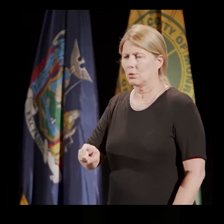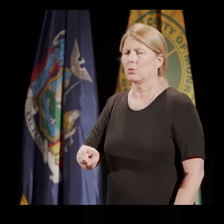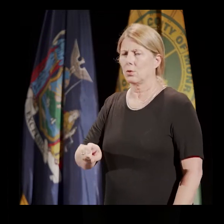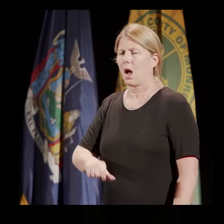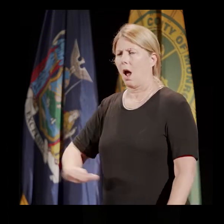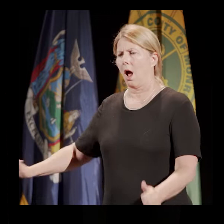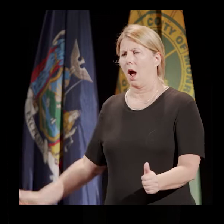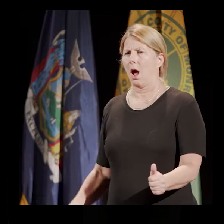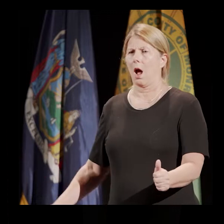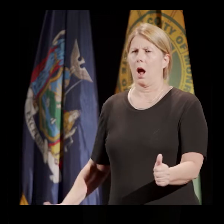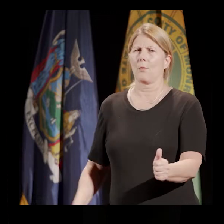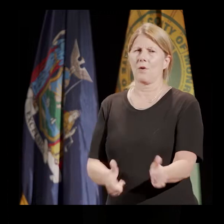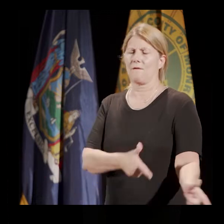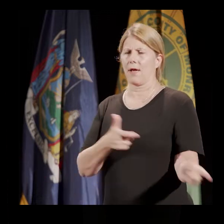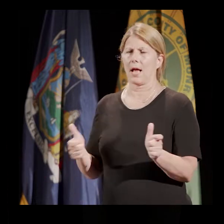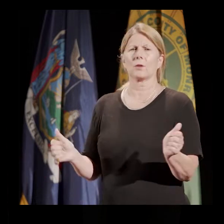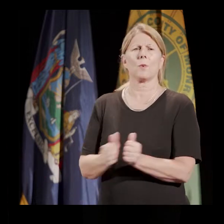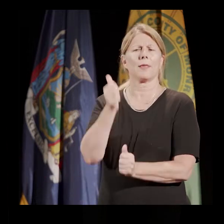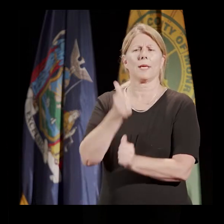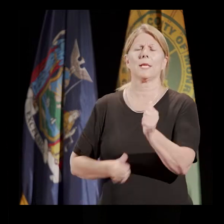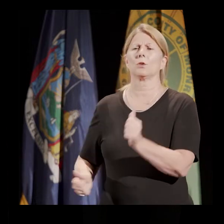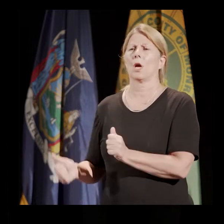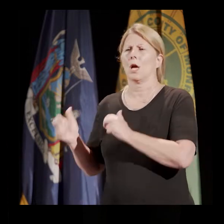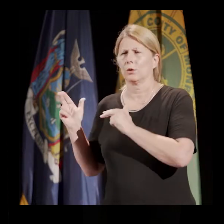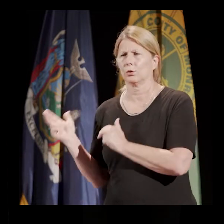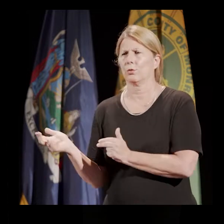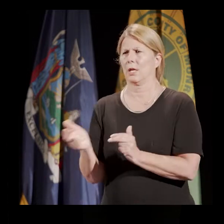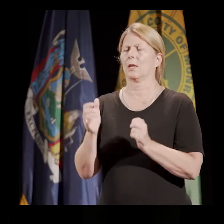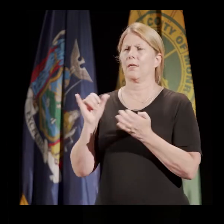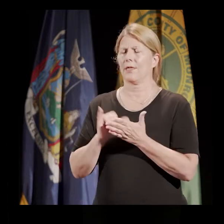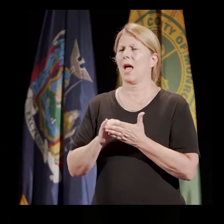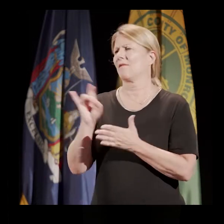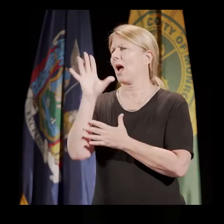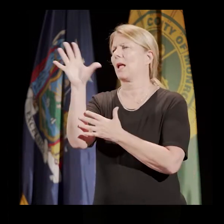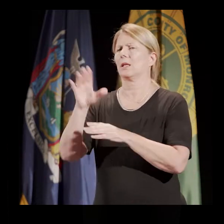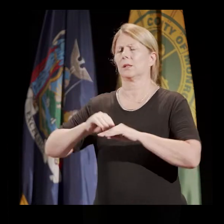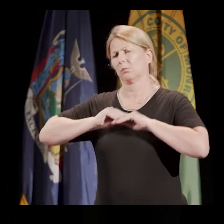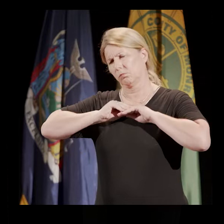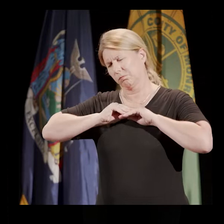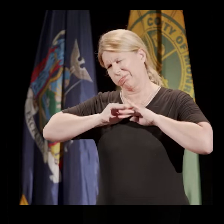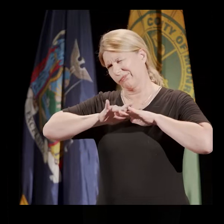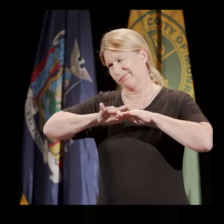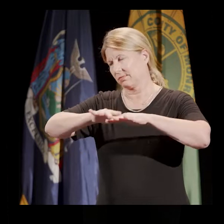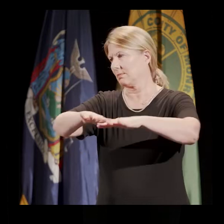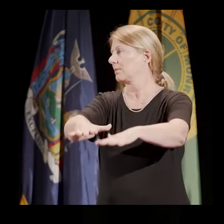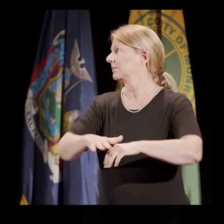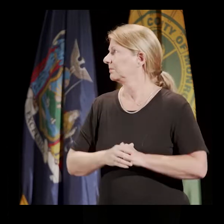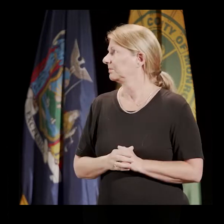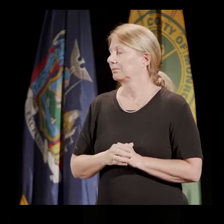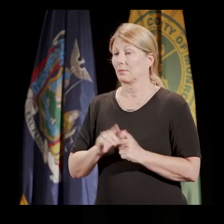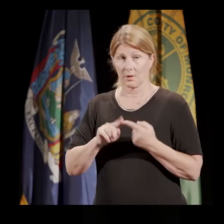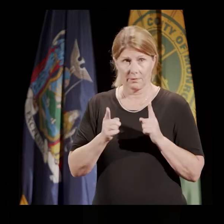fast because with each shooting, the virus of violence continues to spread through the community. Friends and